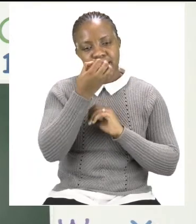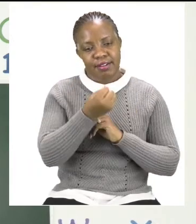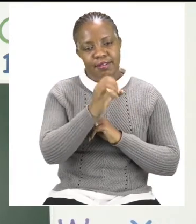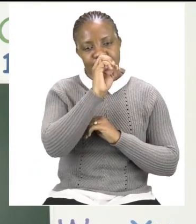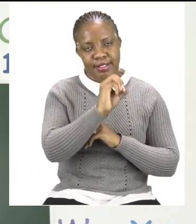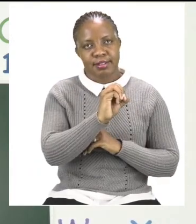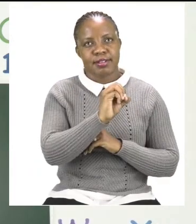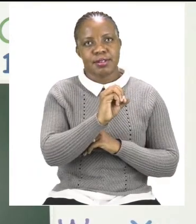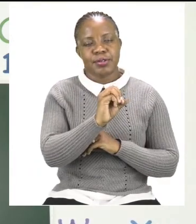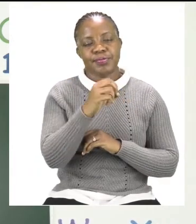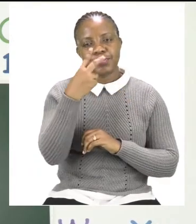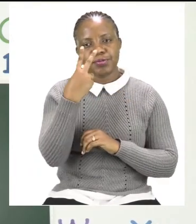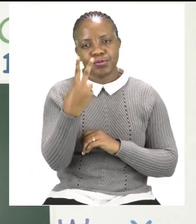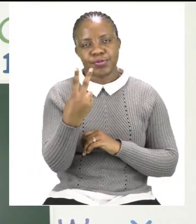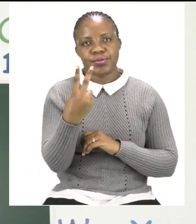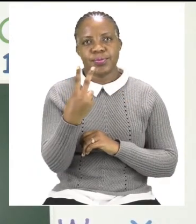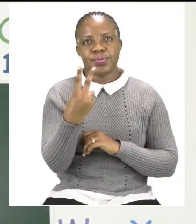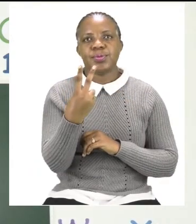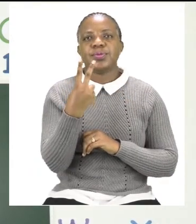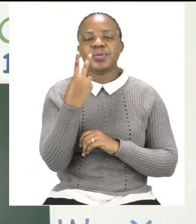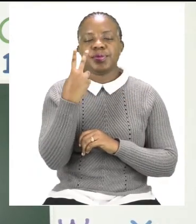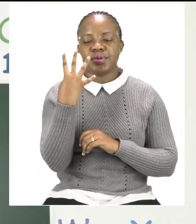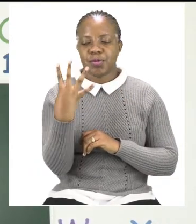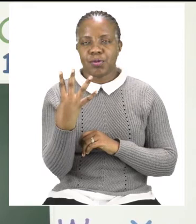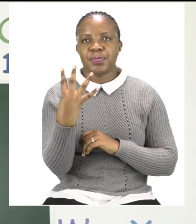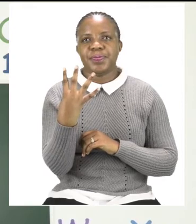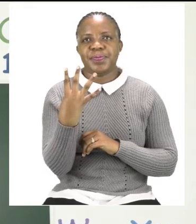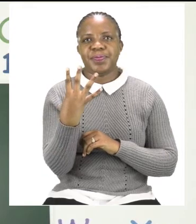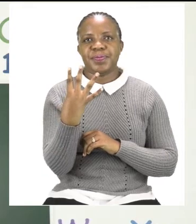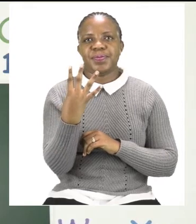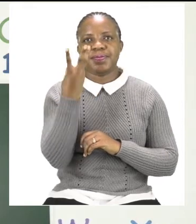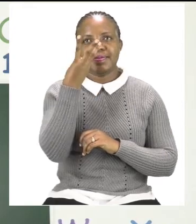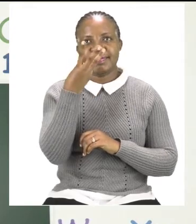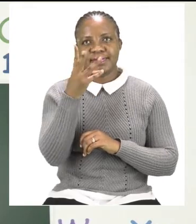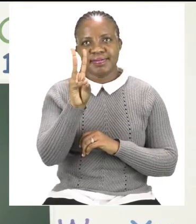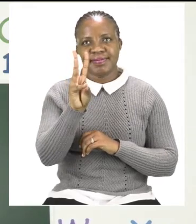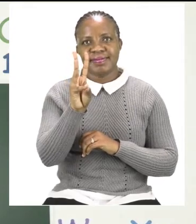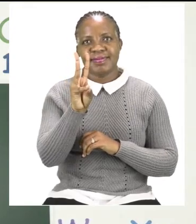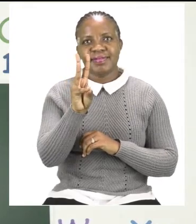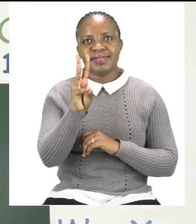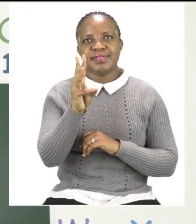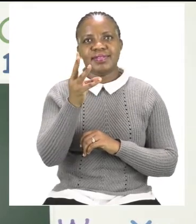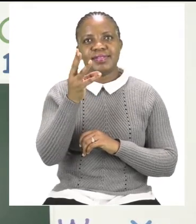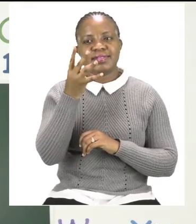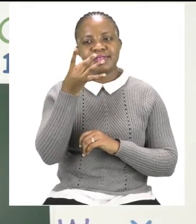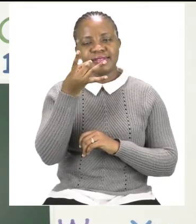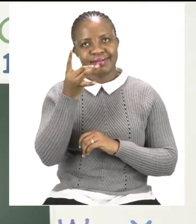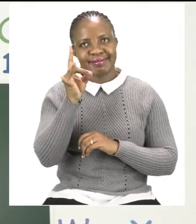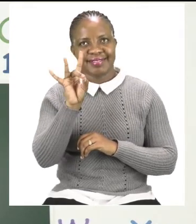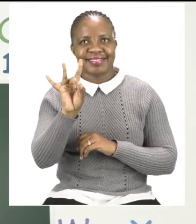0, 2, 4, 6, or